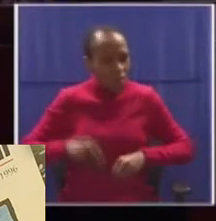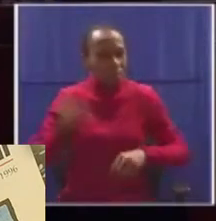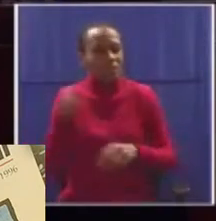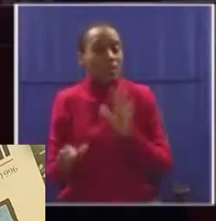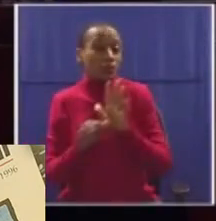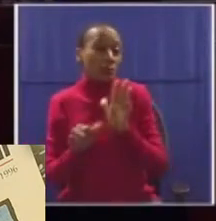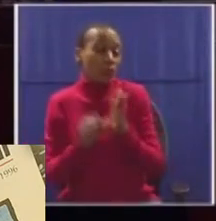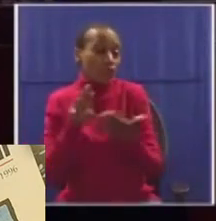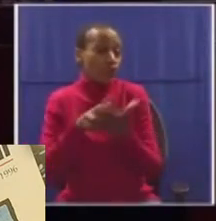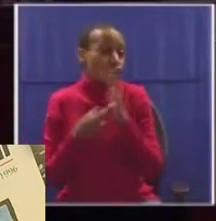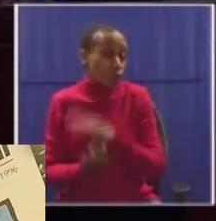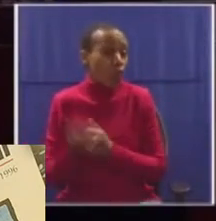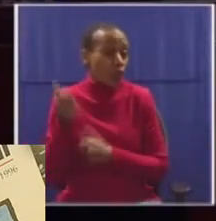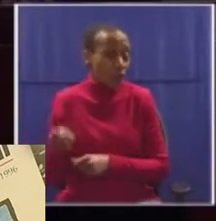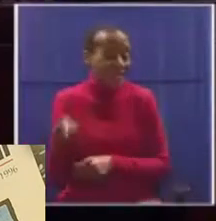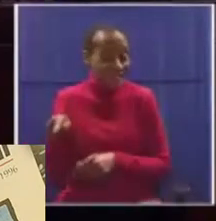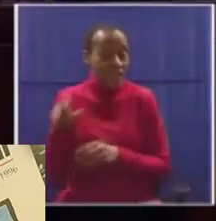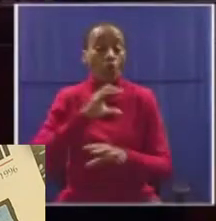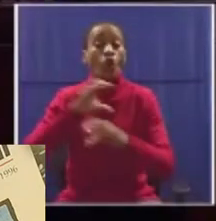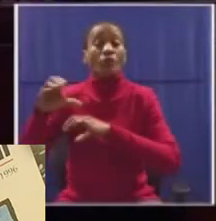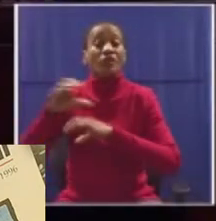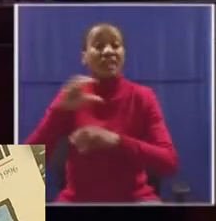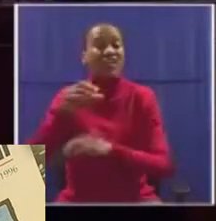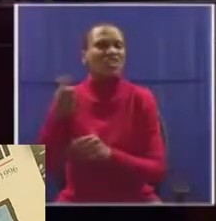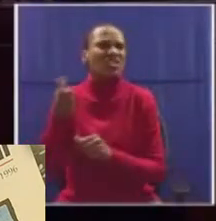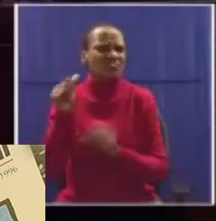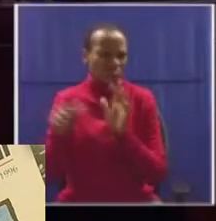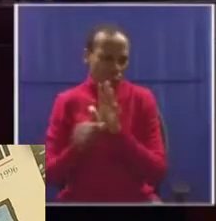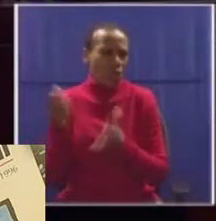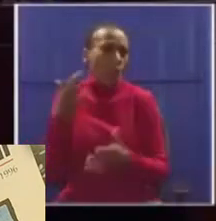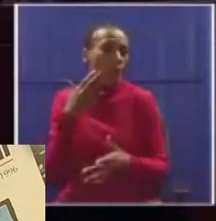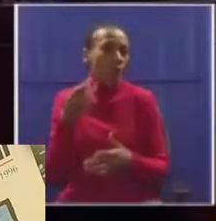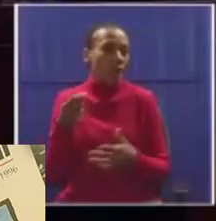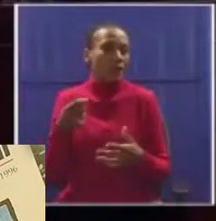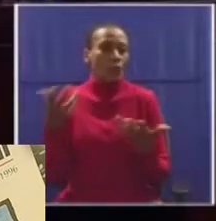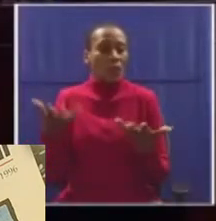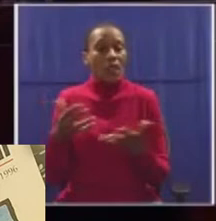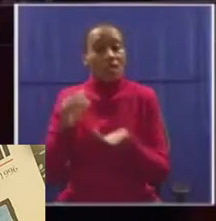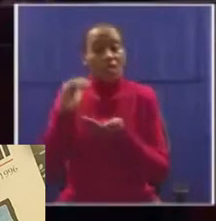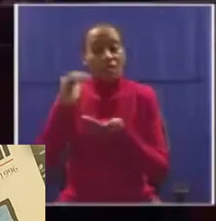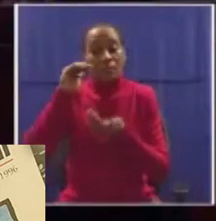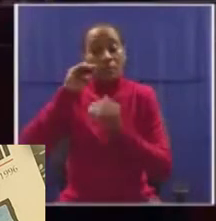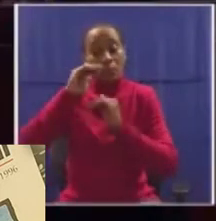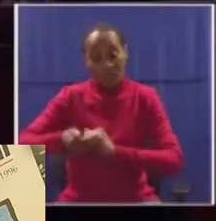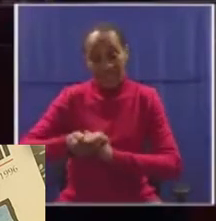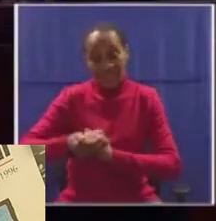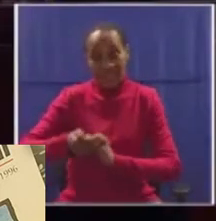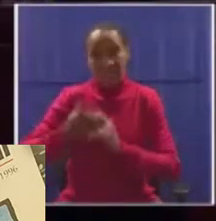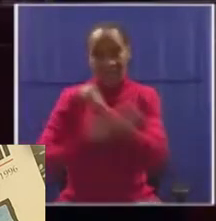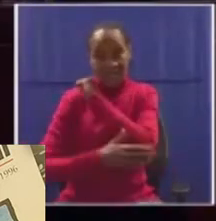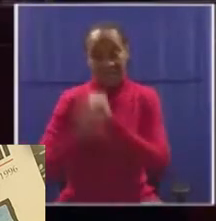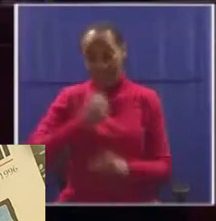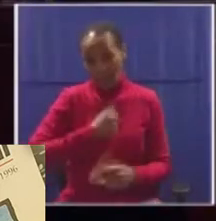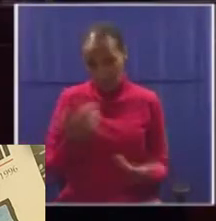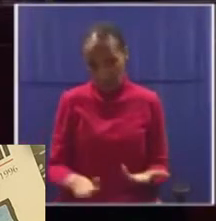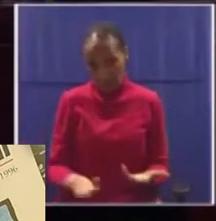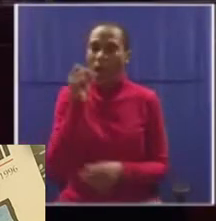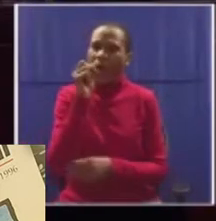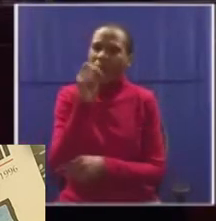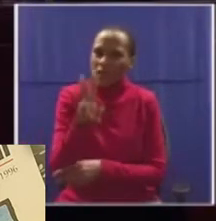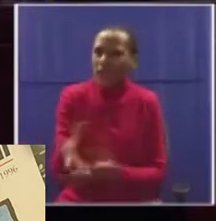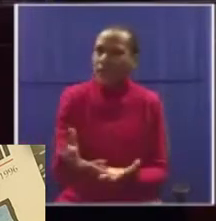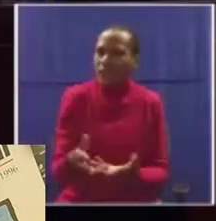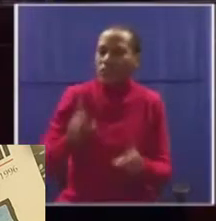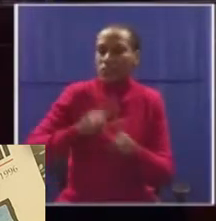the critical role that the interception of communication plays in securing our state but as well as the